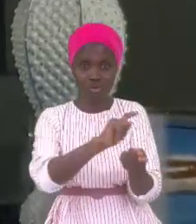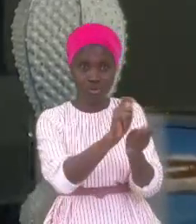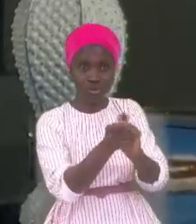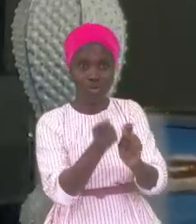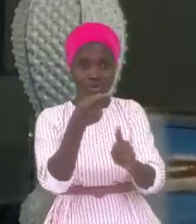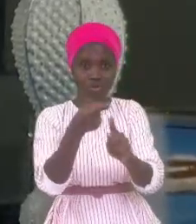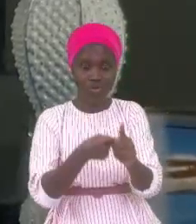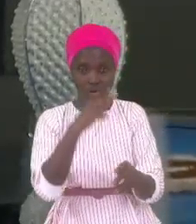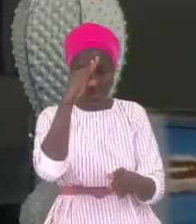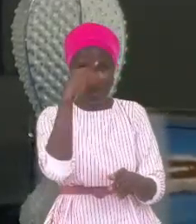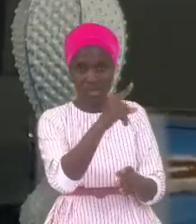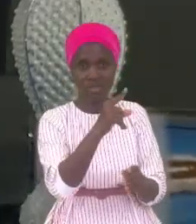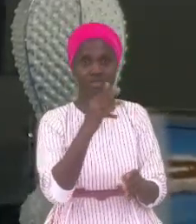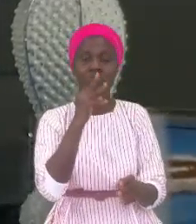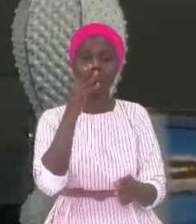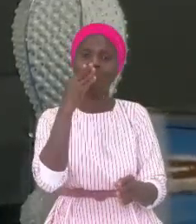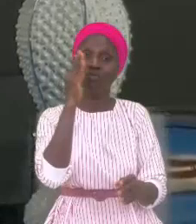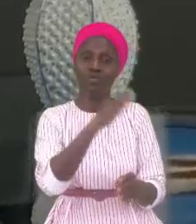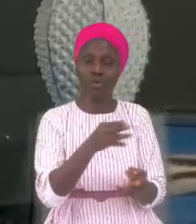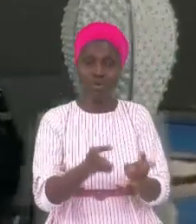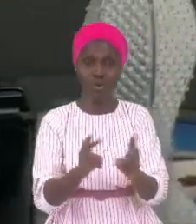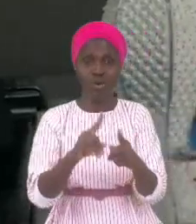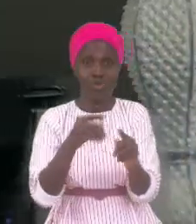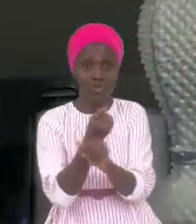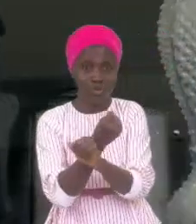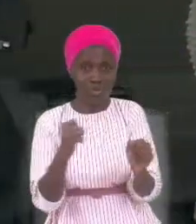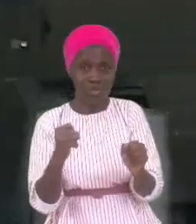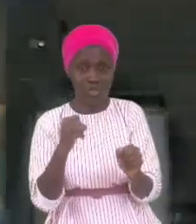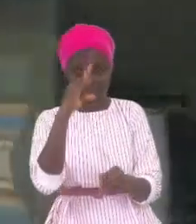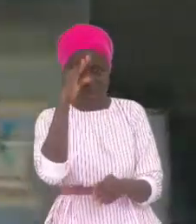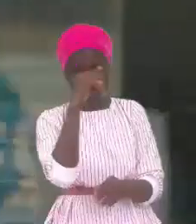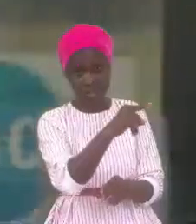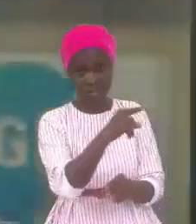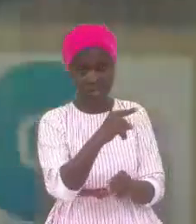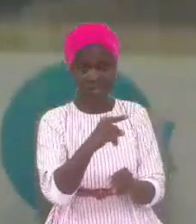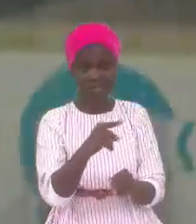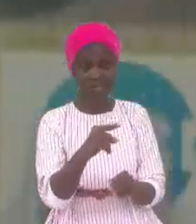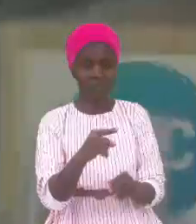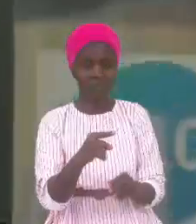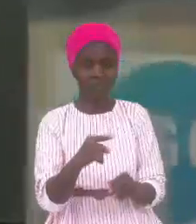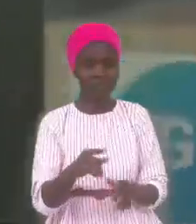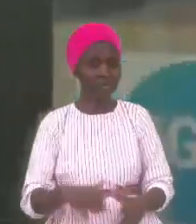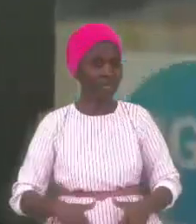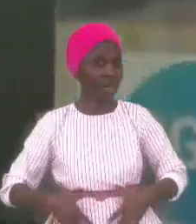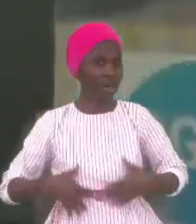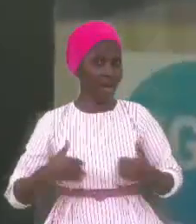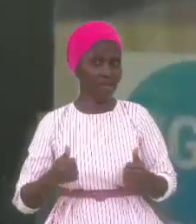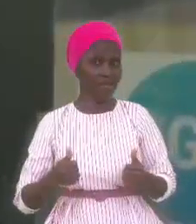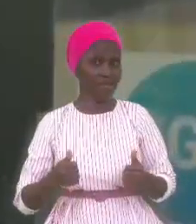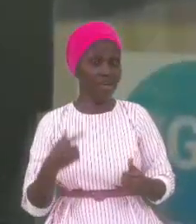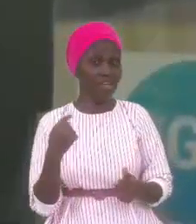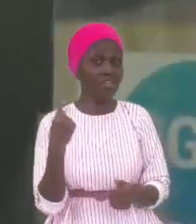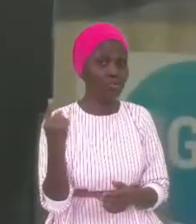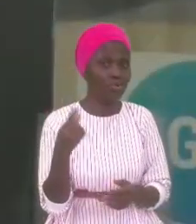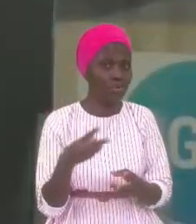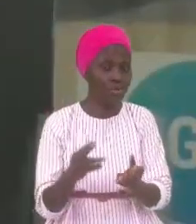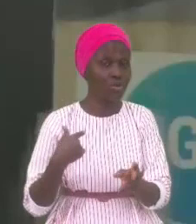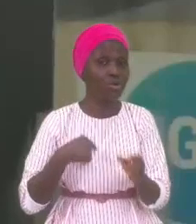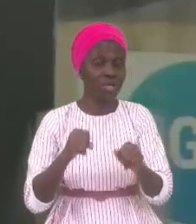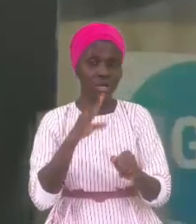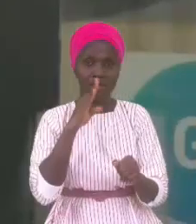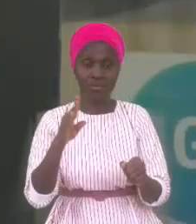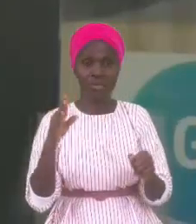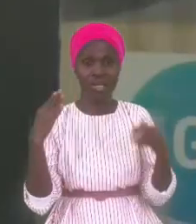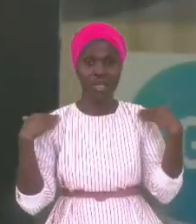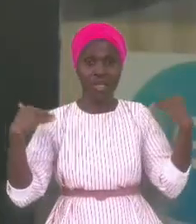his life. To save his life. The only way we can be agents of salvation is that we give